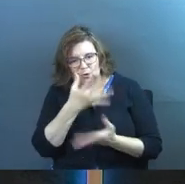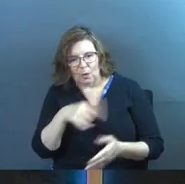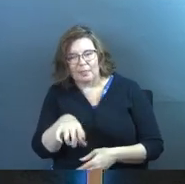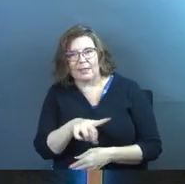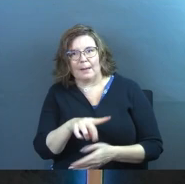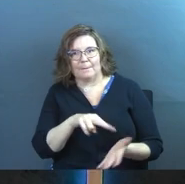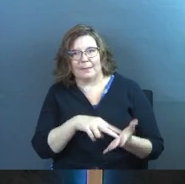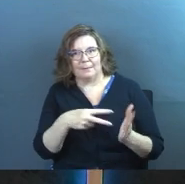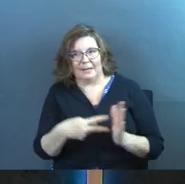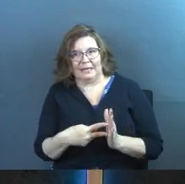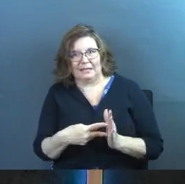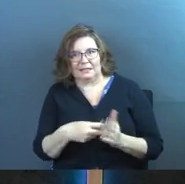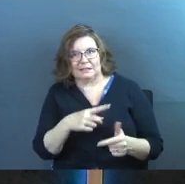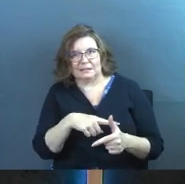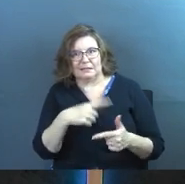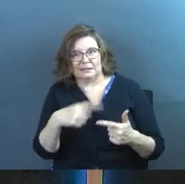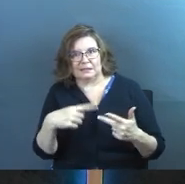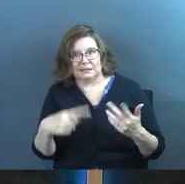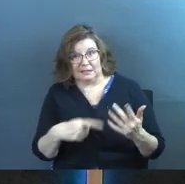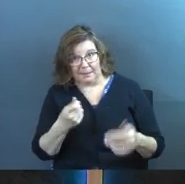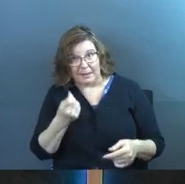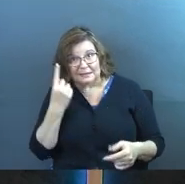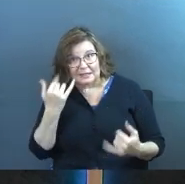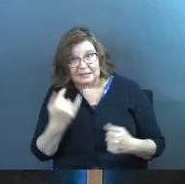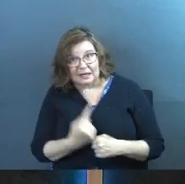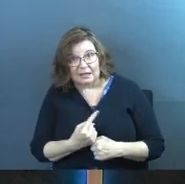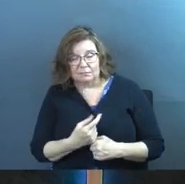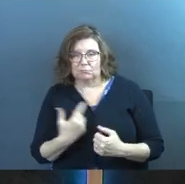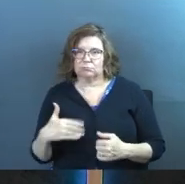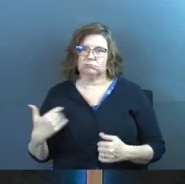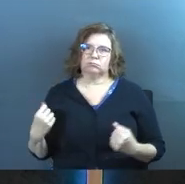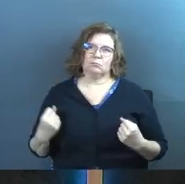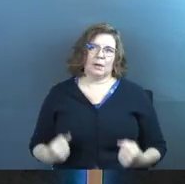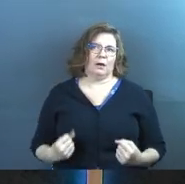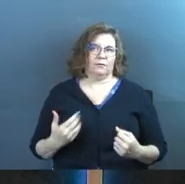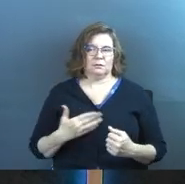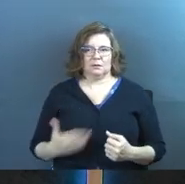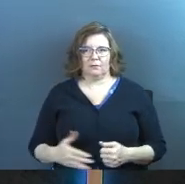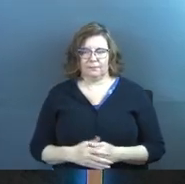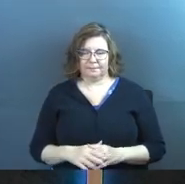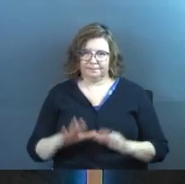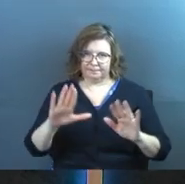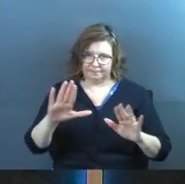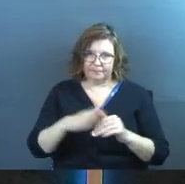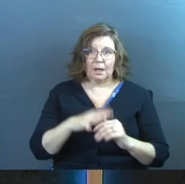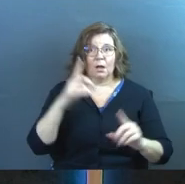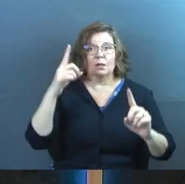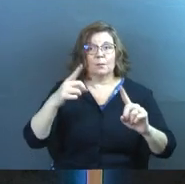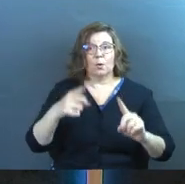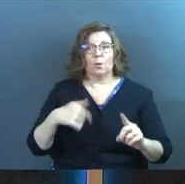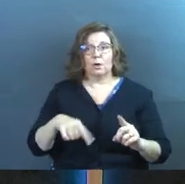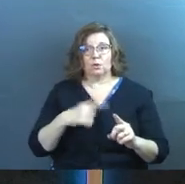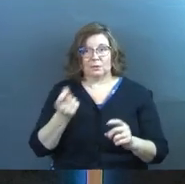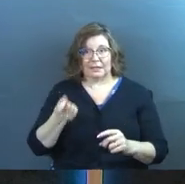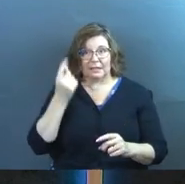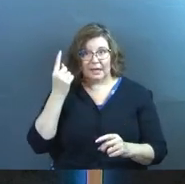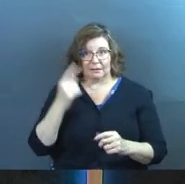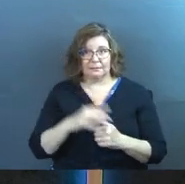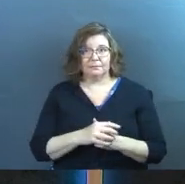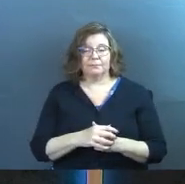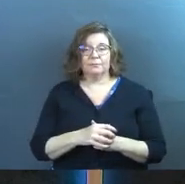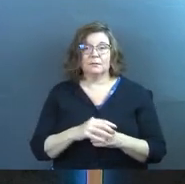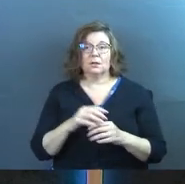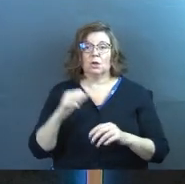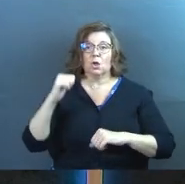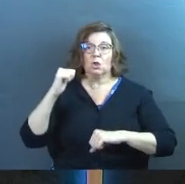them the meanings. Does that make sense today? That's powerful stuff. So here's some of the points I want you guys to get from that.